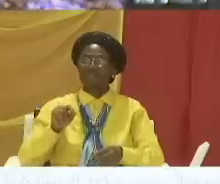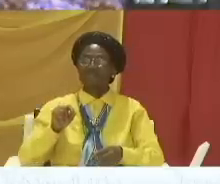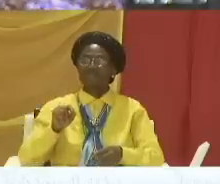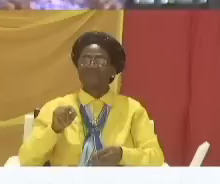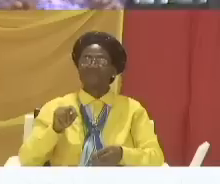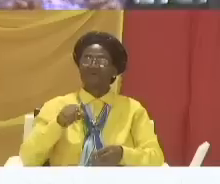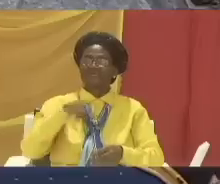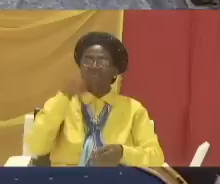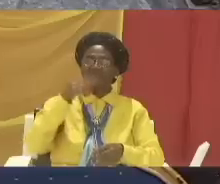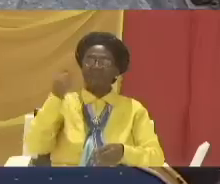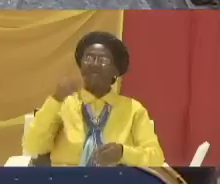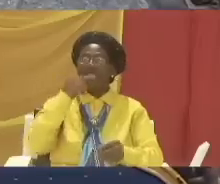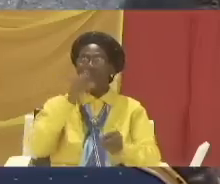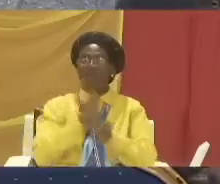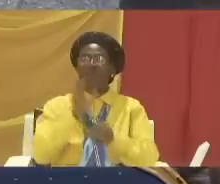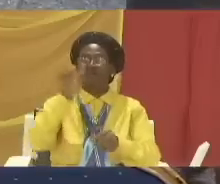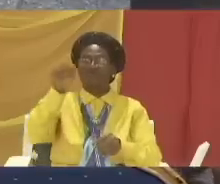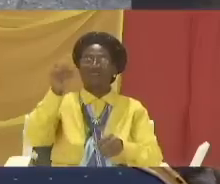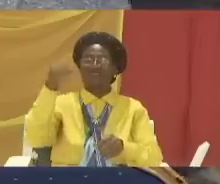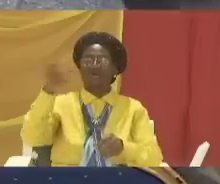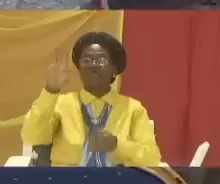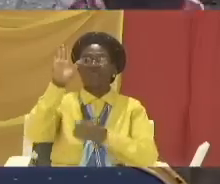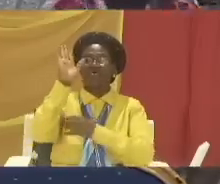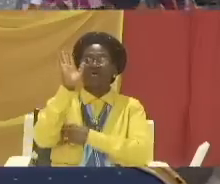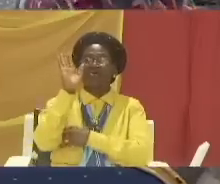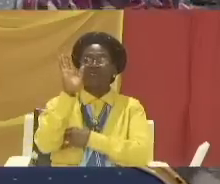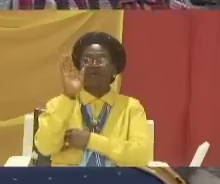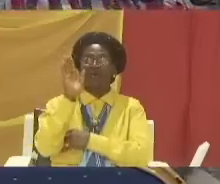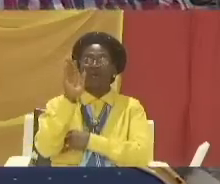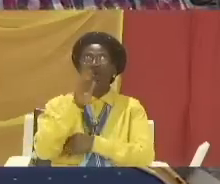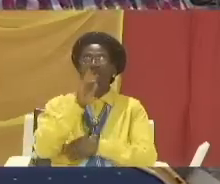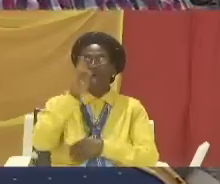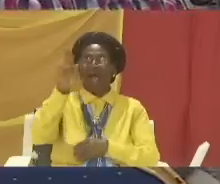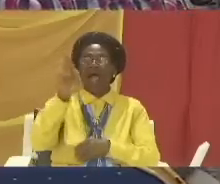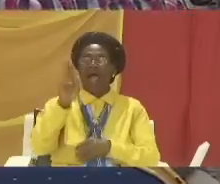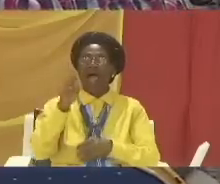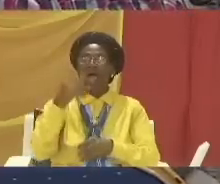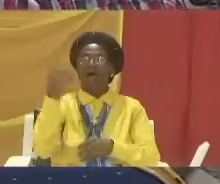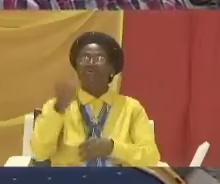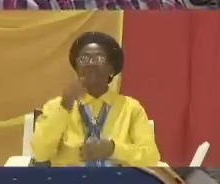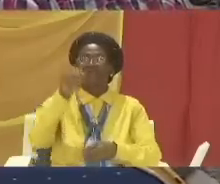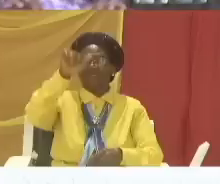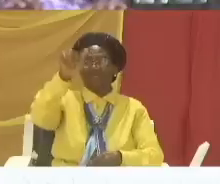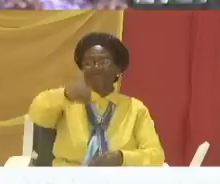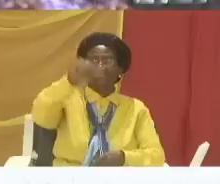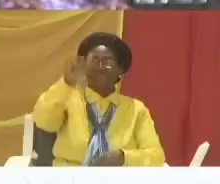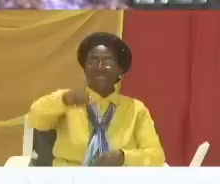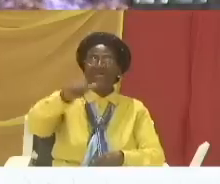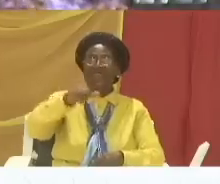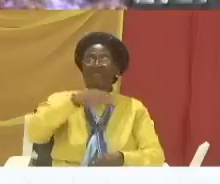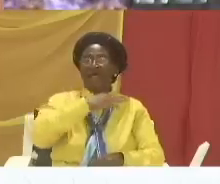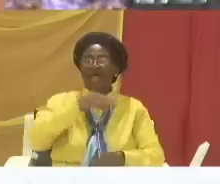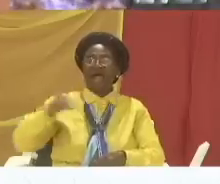said the promises of God are always yea and